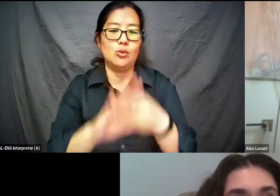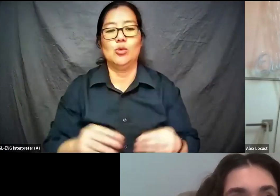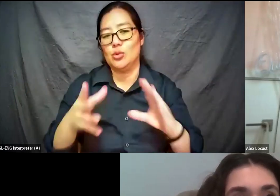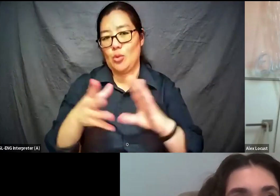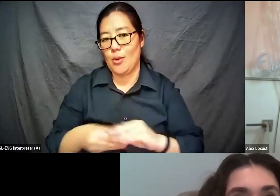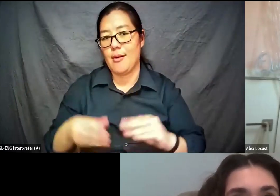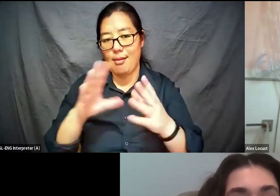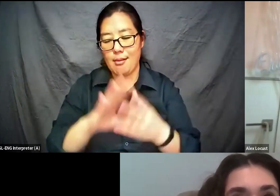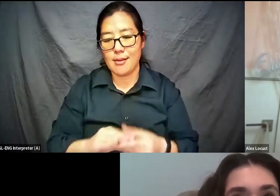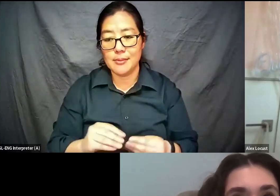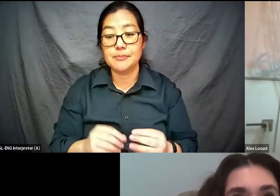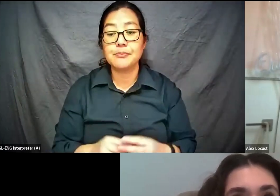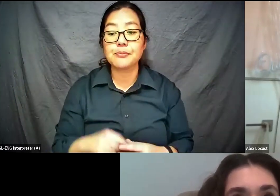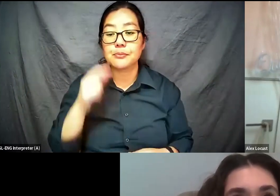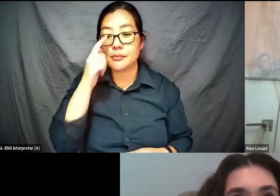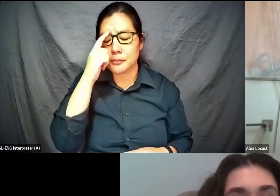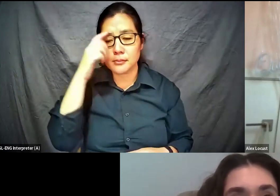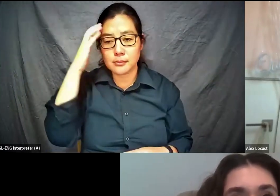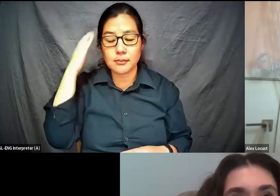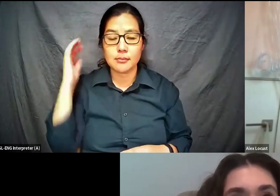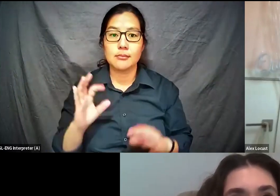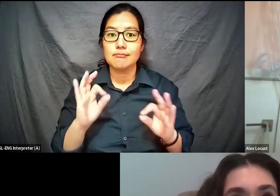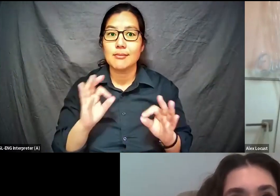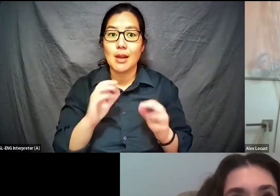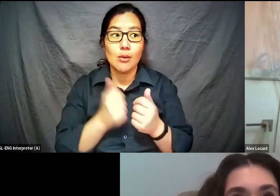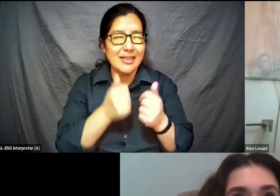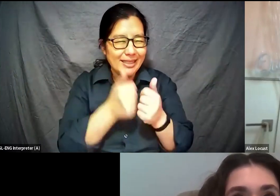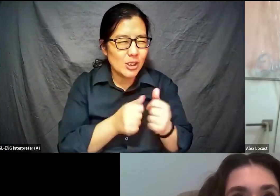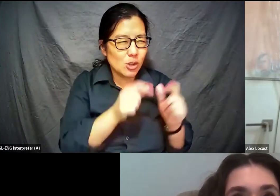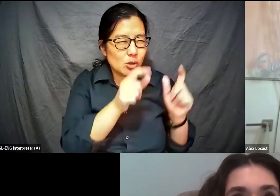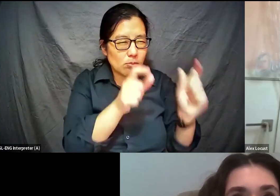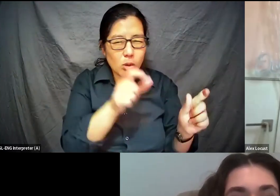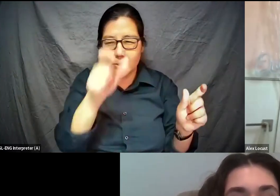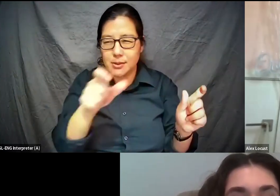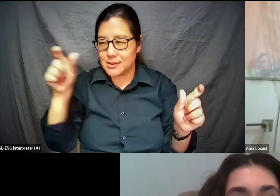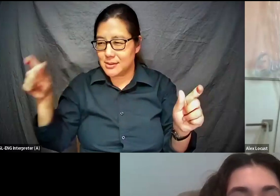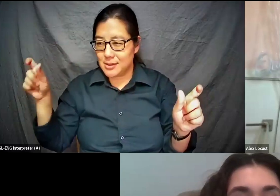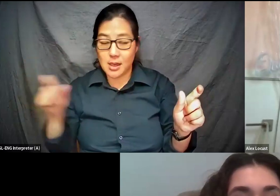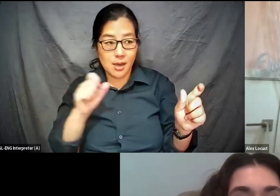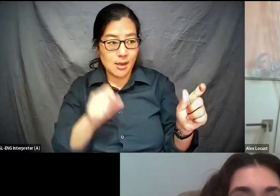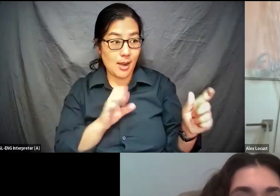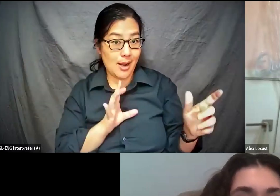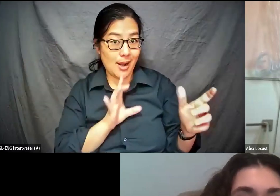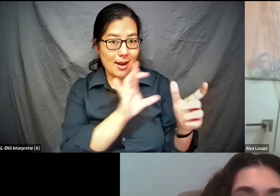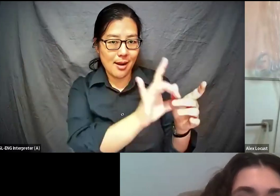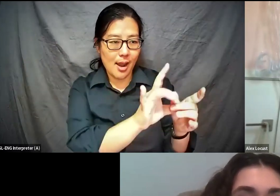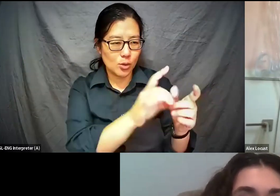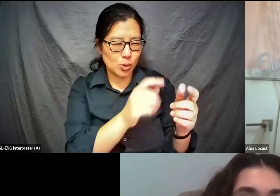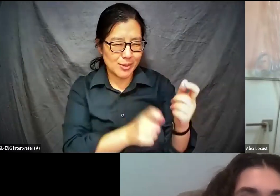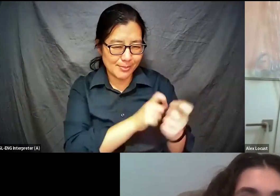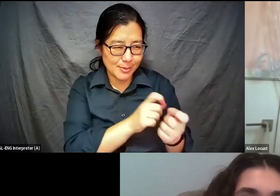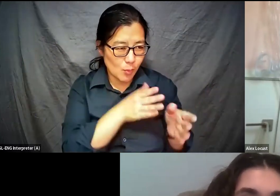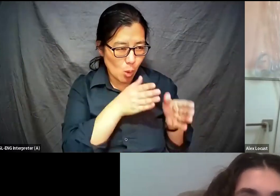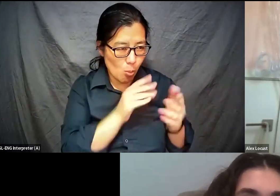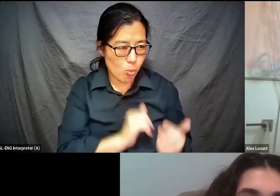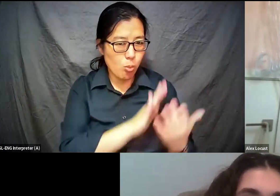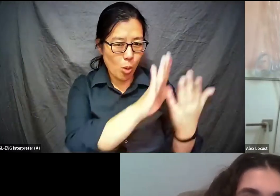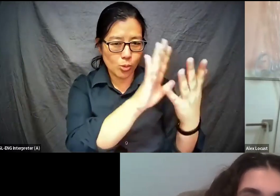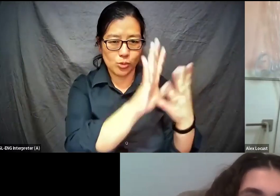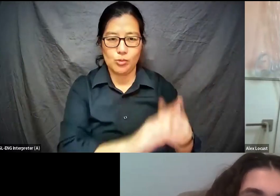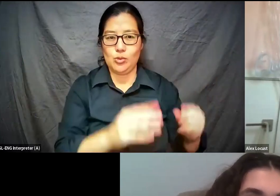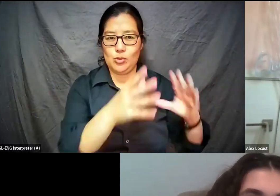like the science behind empathy and storytelling. That feels really relevant to what you're sharing. Are you open to giving